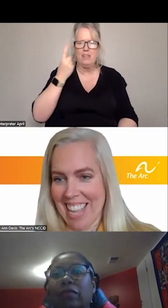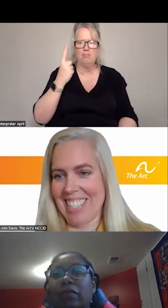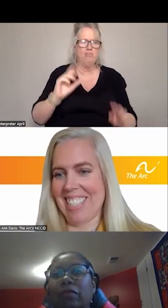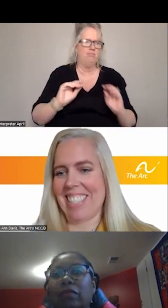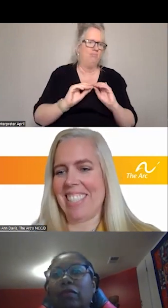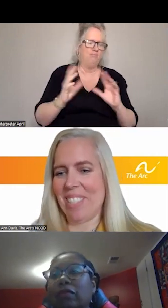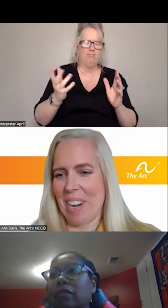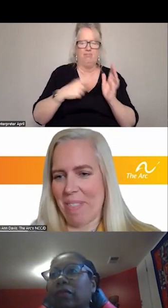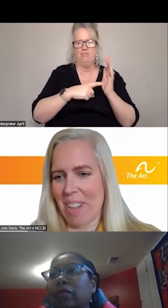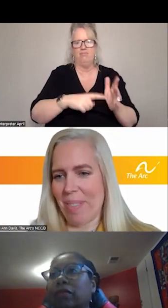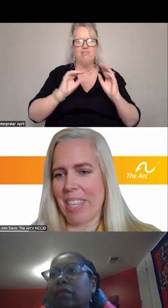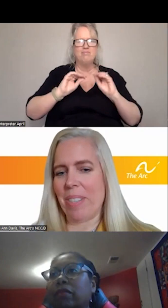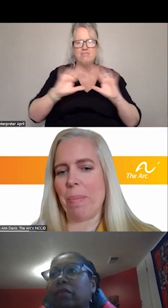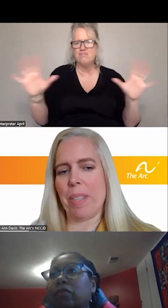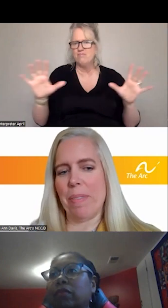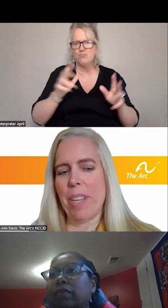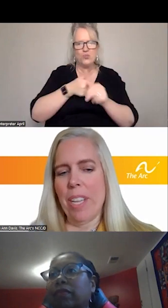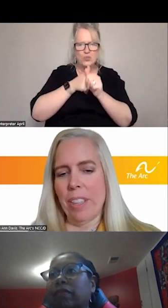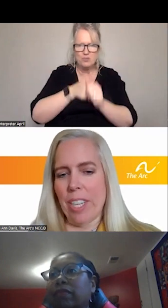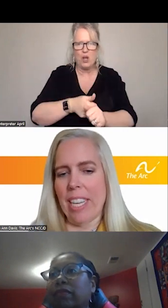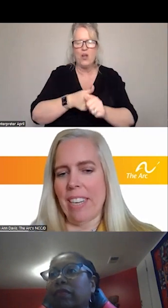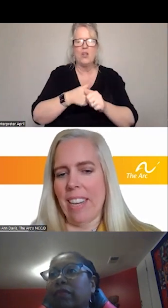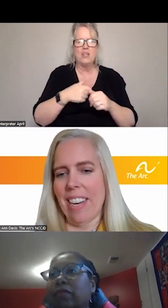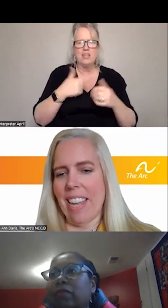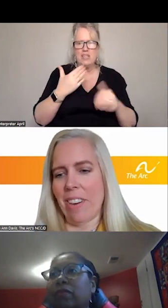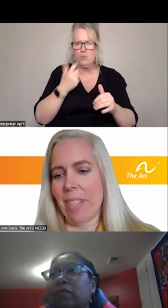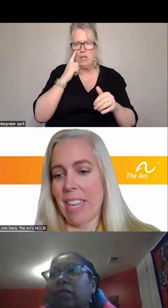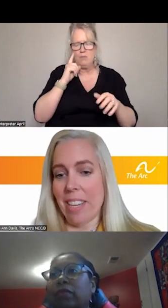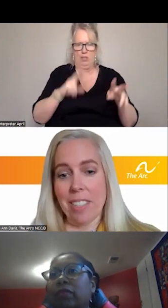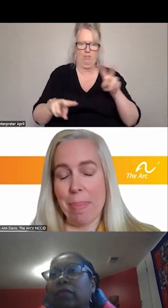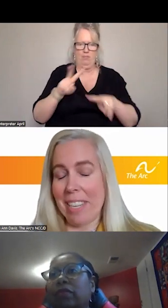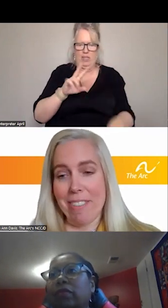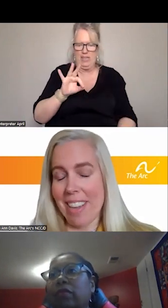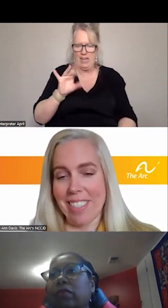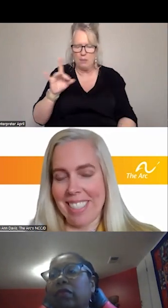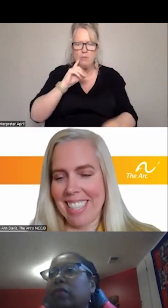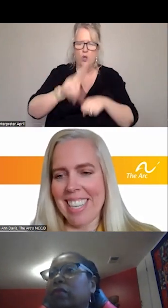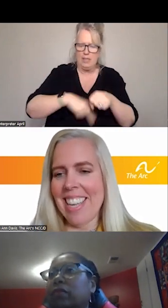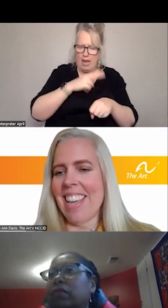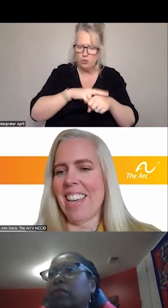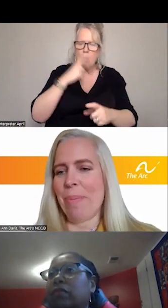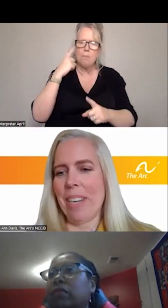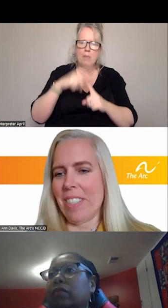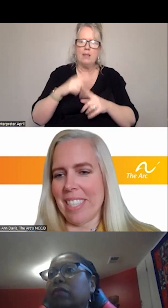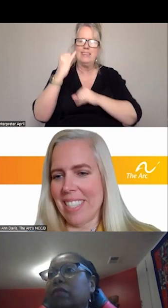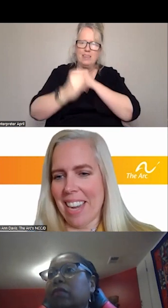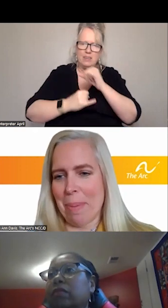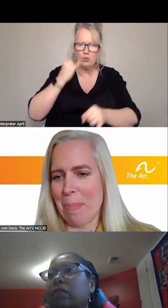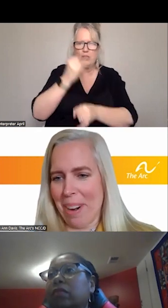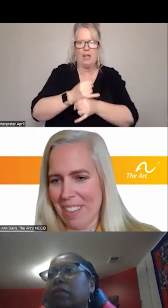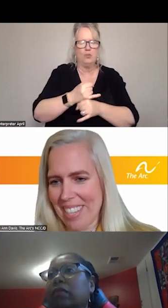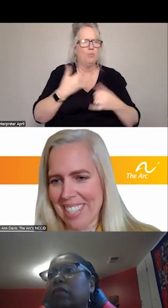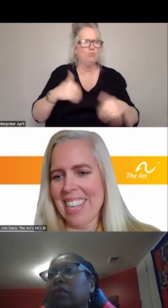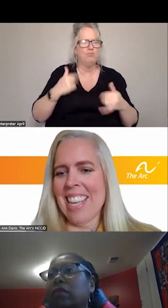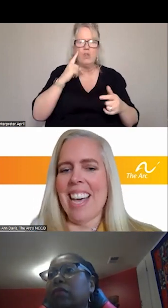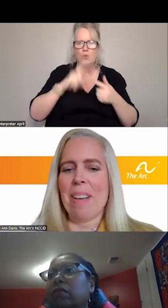clearly has such a great following in terms of looking at 988, not only nationally, but internationally. And we are just excited to be a